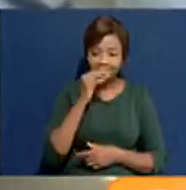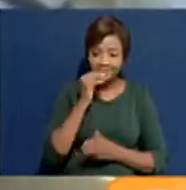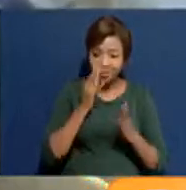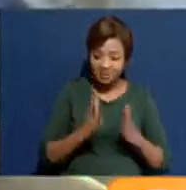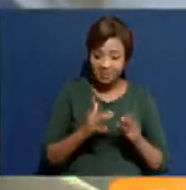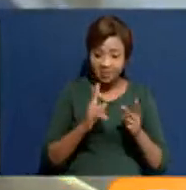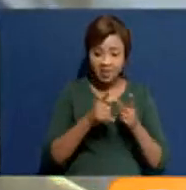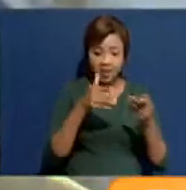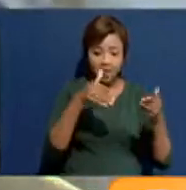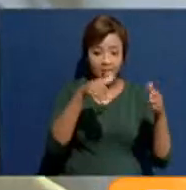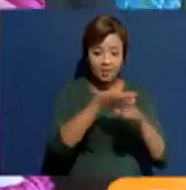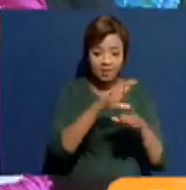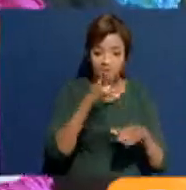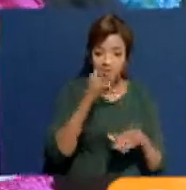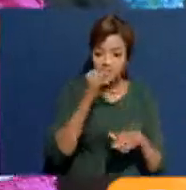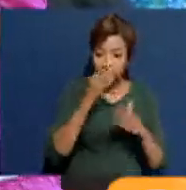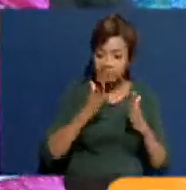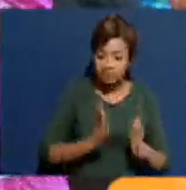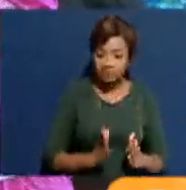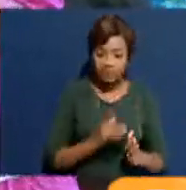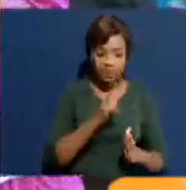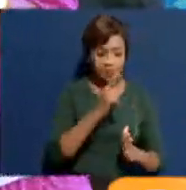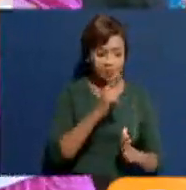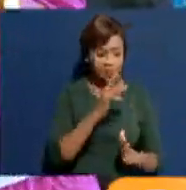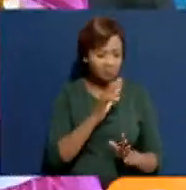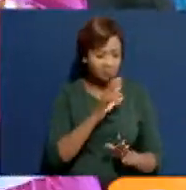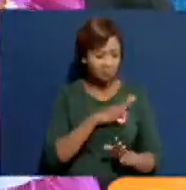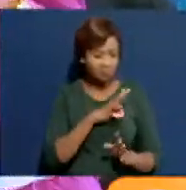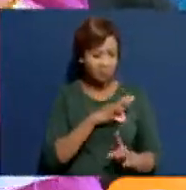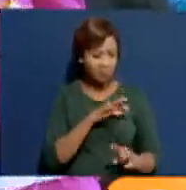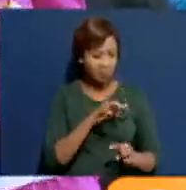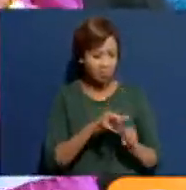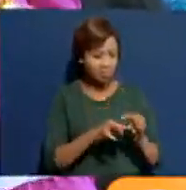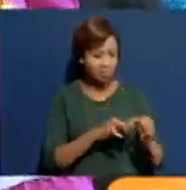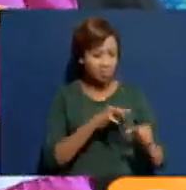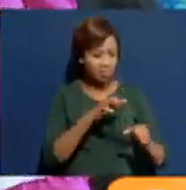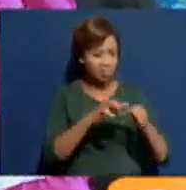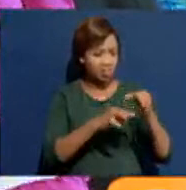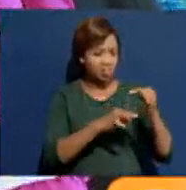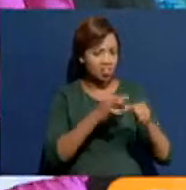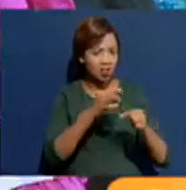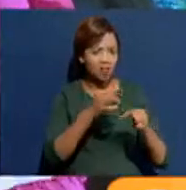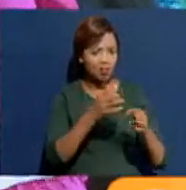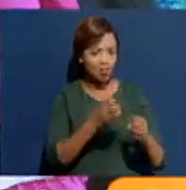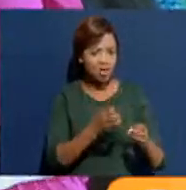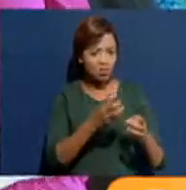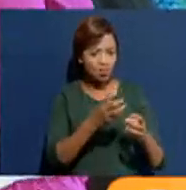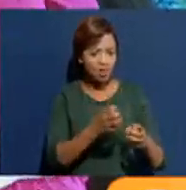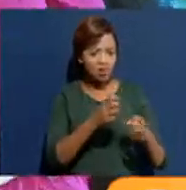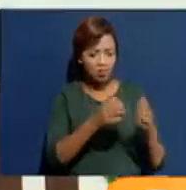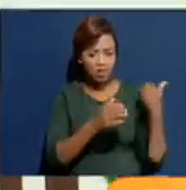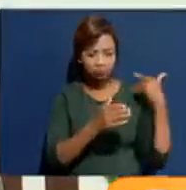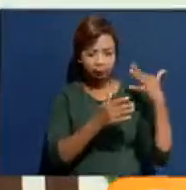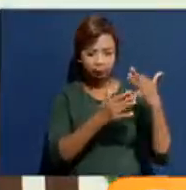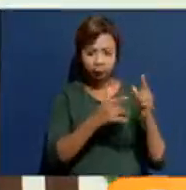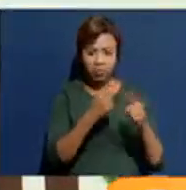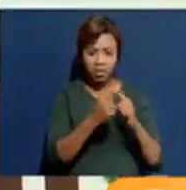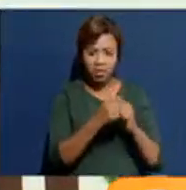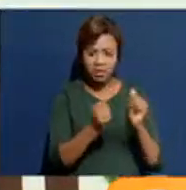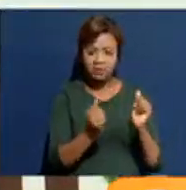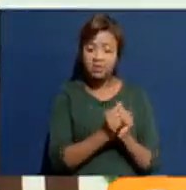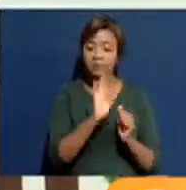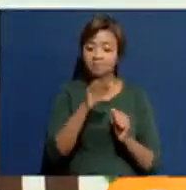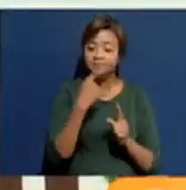Speaker in the County Assembly have progressively earned more remuneration and benefits in the last 10 years.